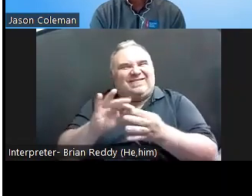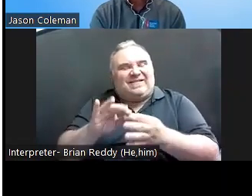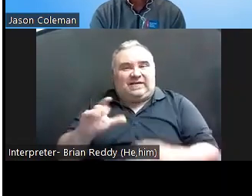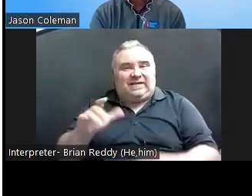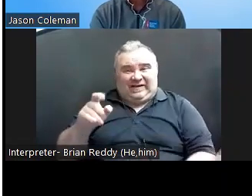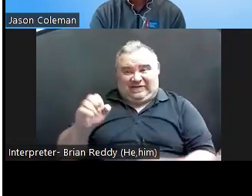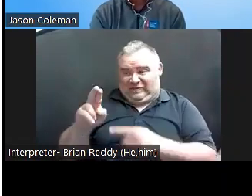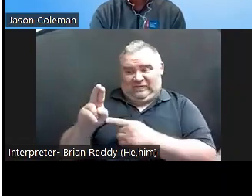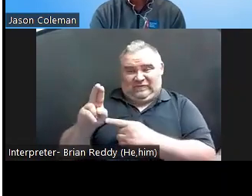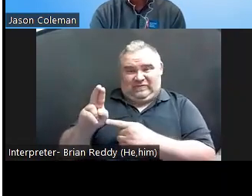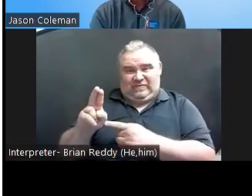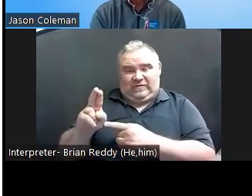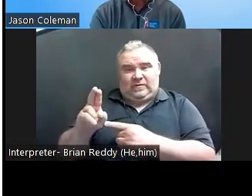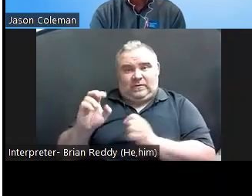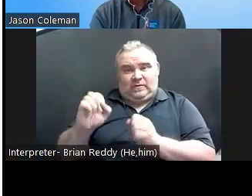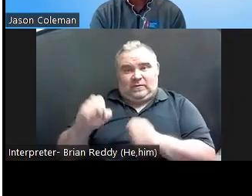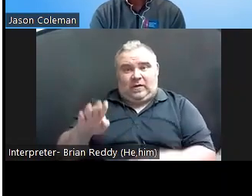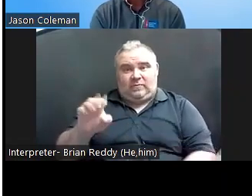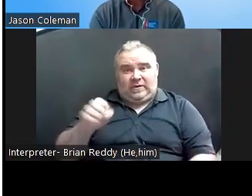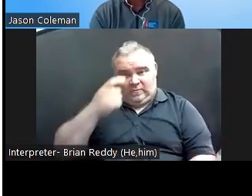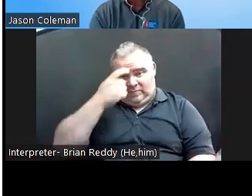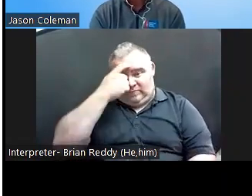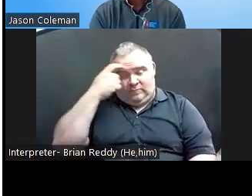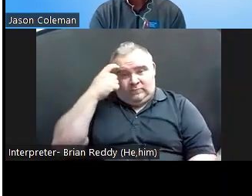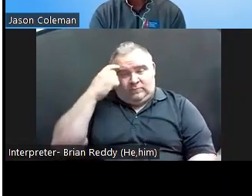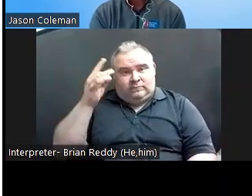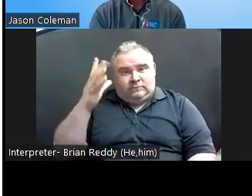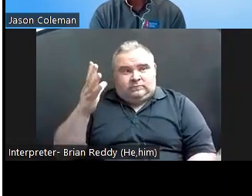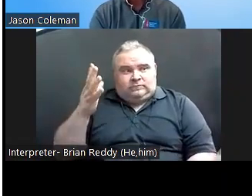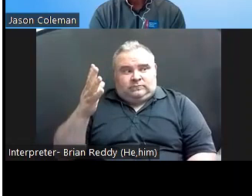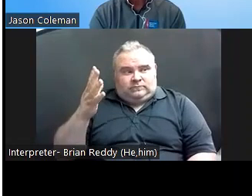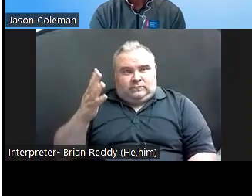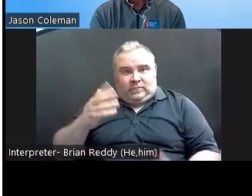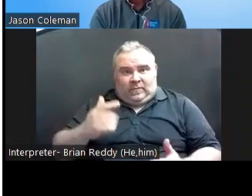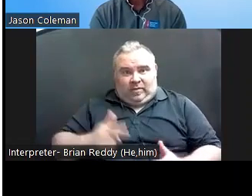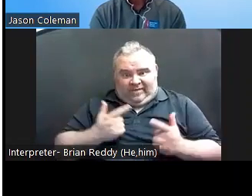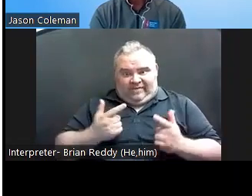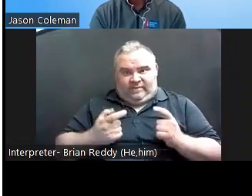cancer can be a very traumatizing and